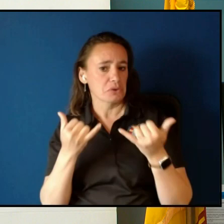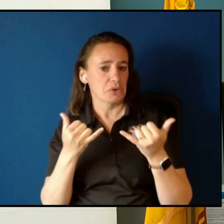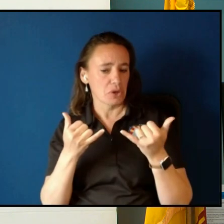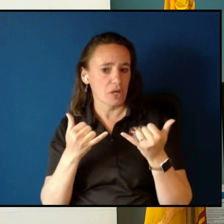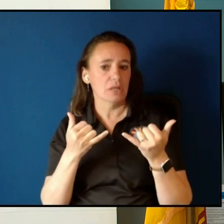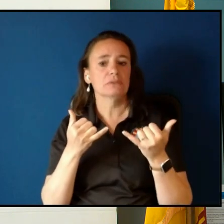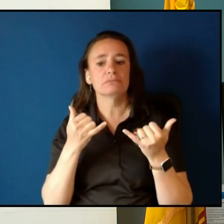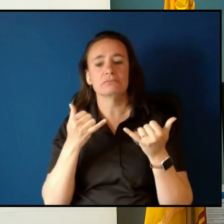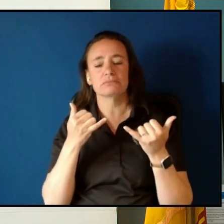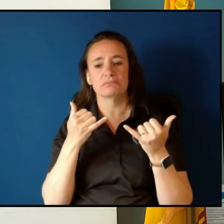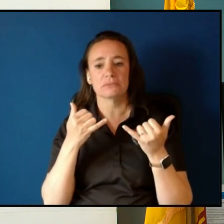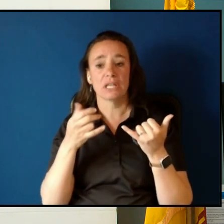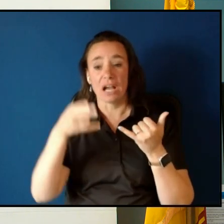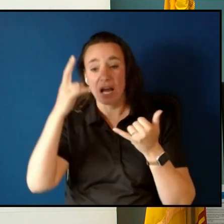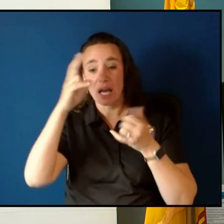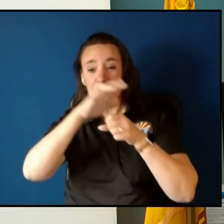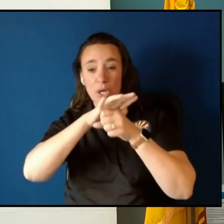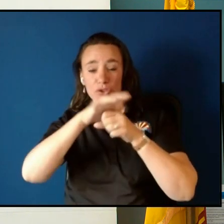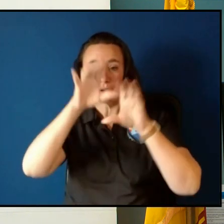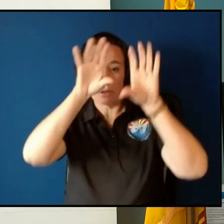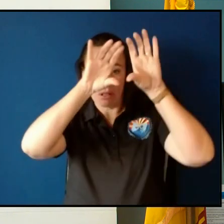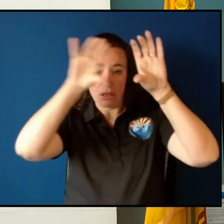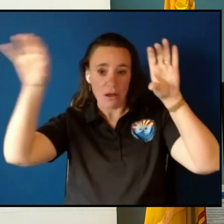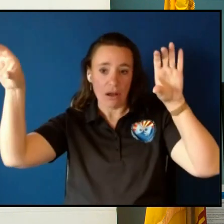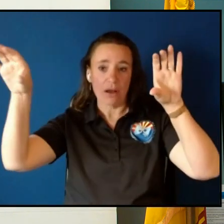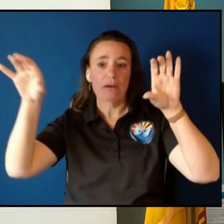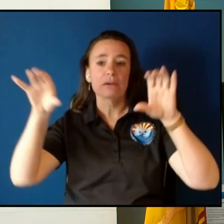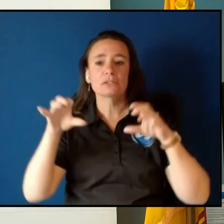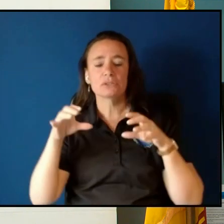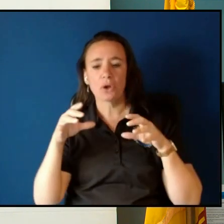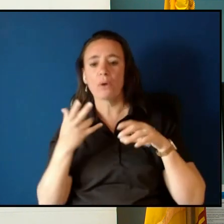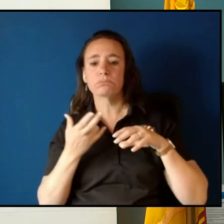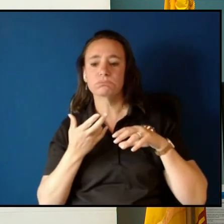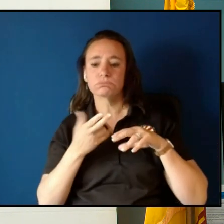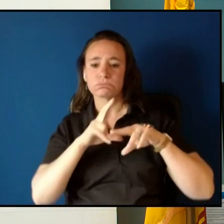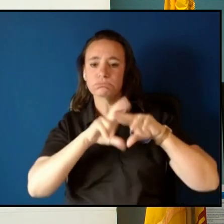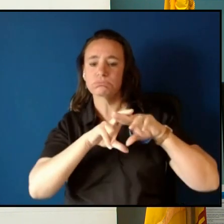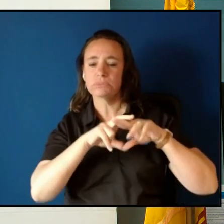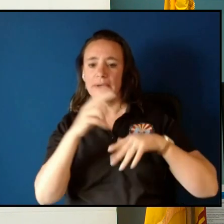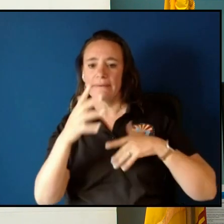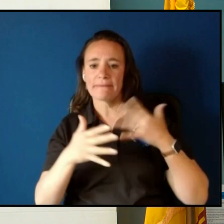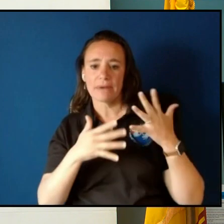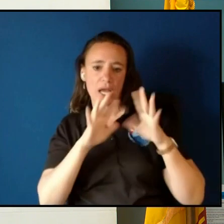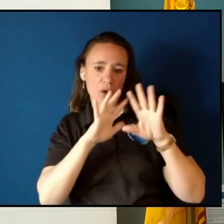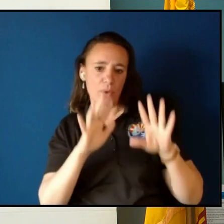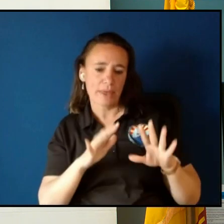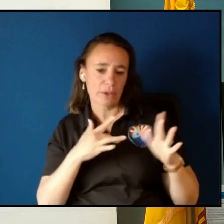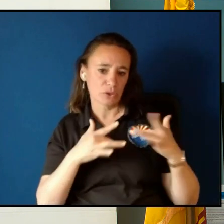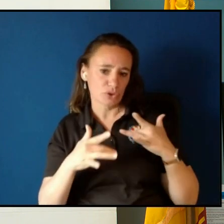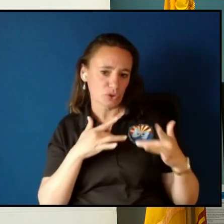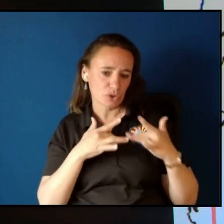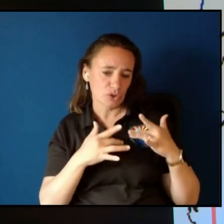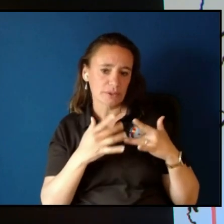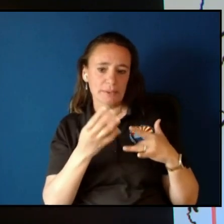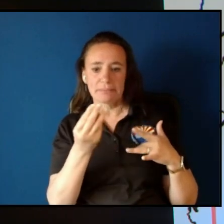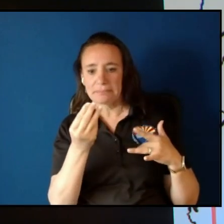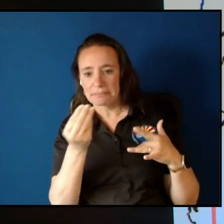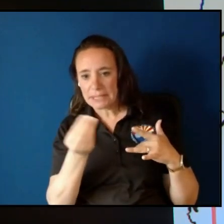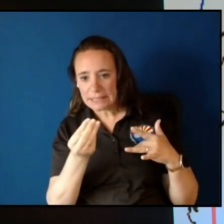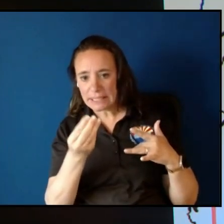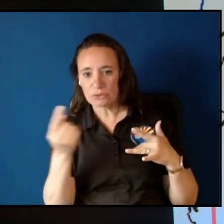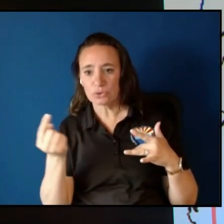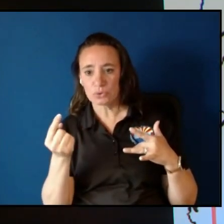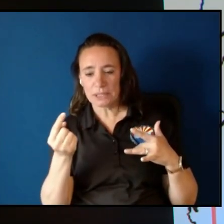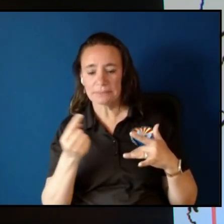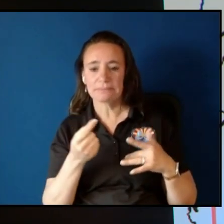And that's kind of elevating fire weather concerns from today through Monday and into Tuesday. But we get to Wednesday, and what you'll see here is